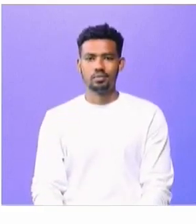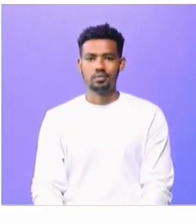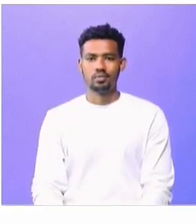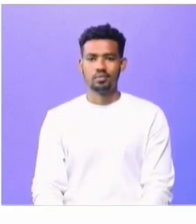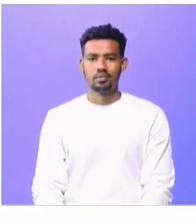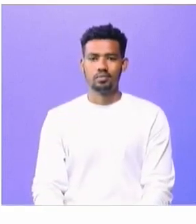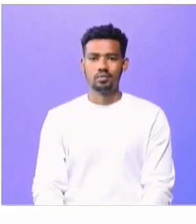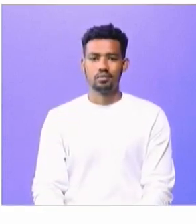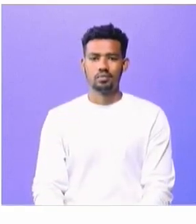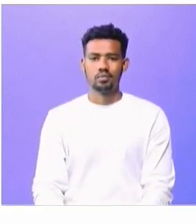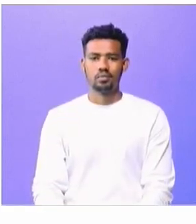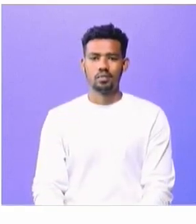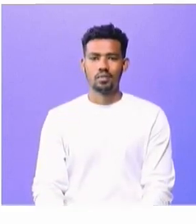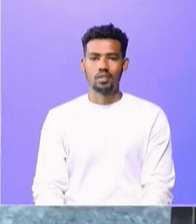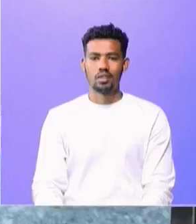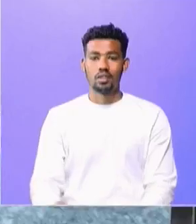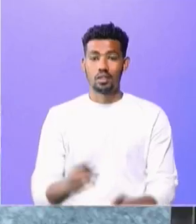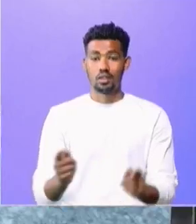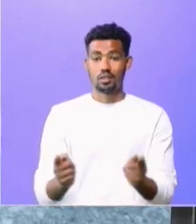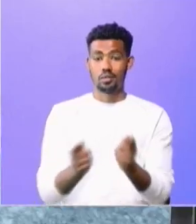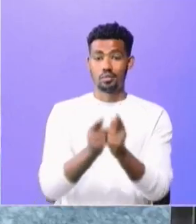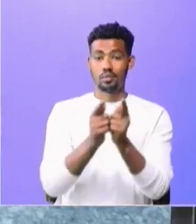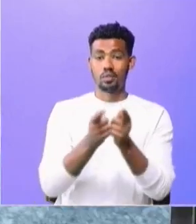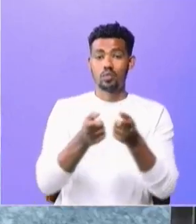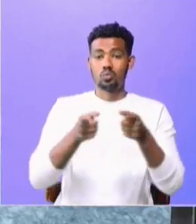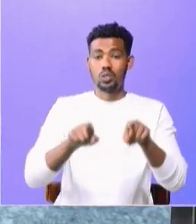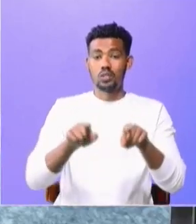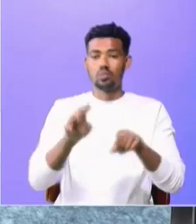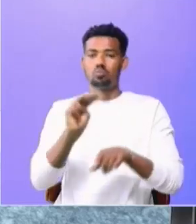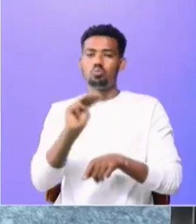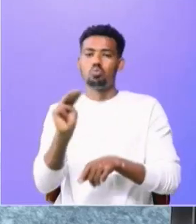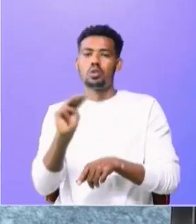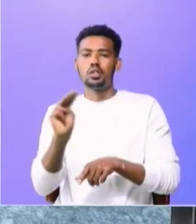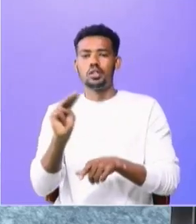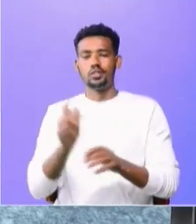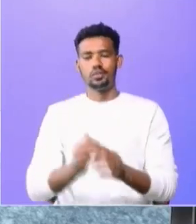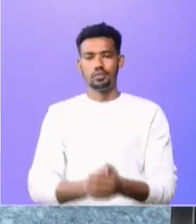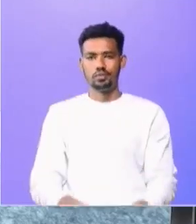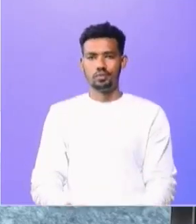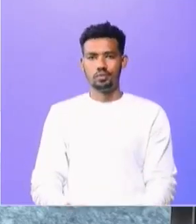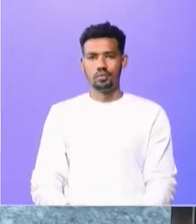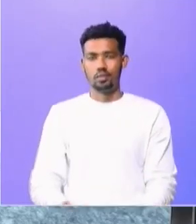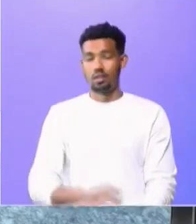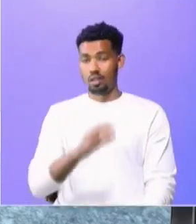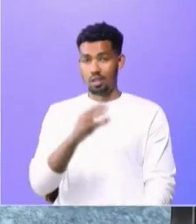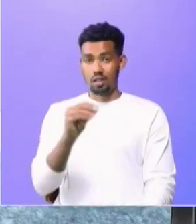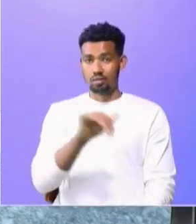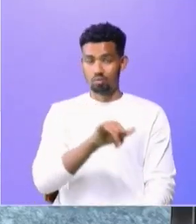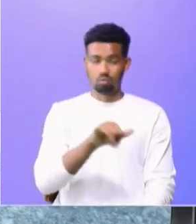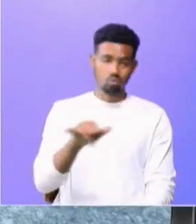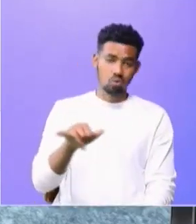Let us meet on Monday. And also,